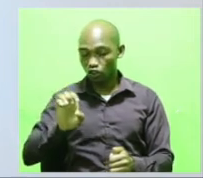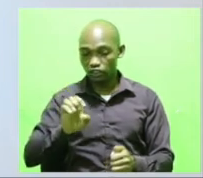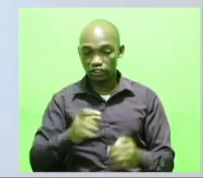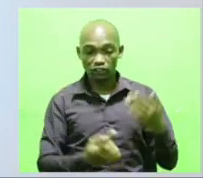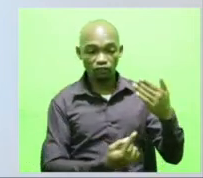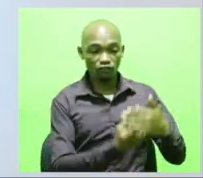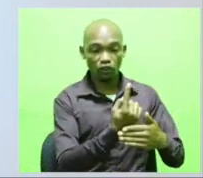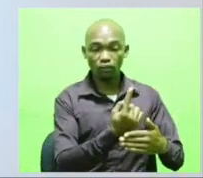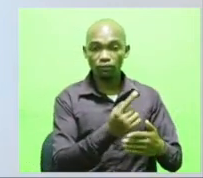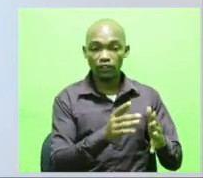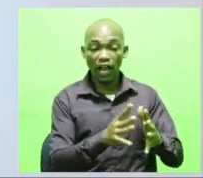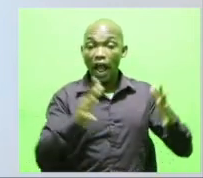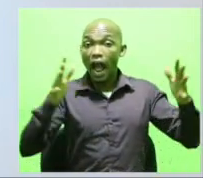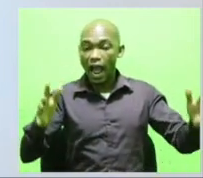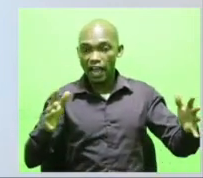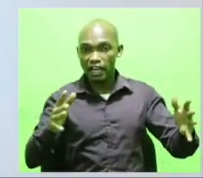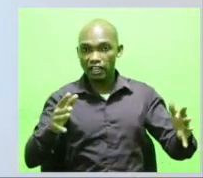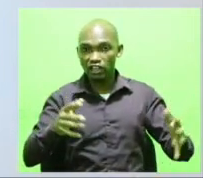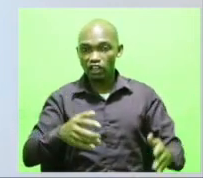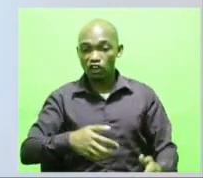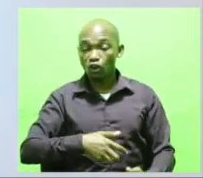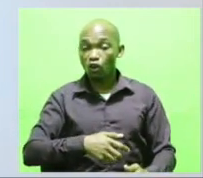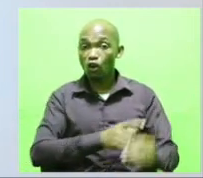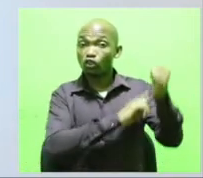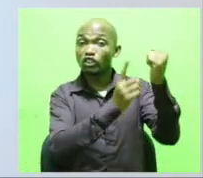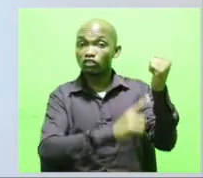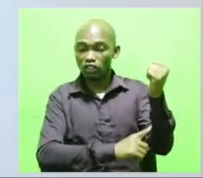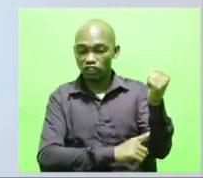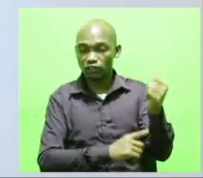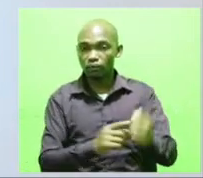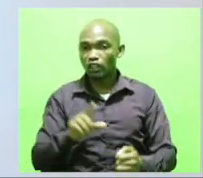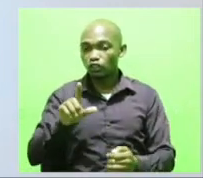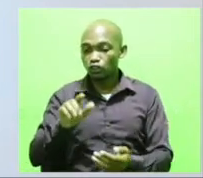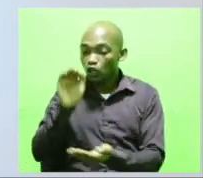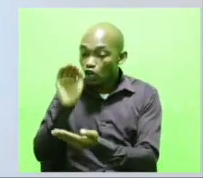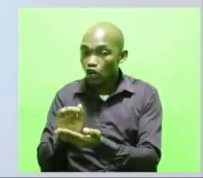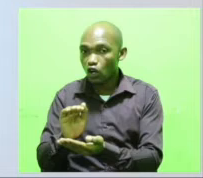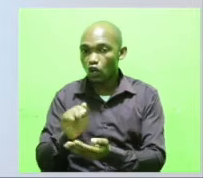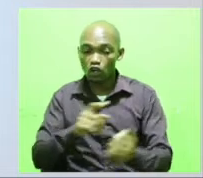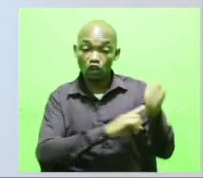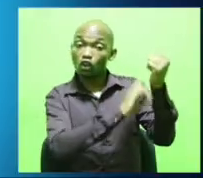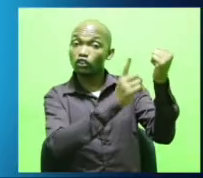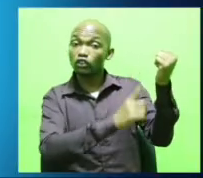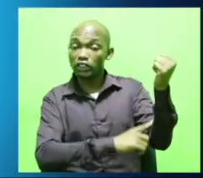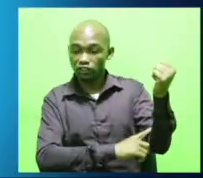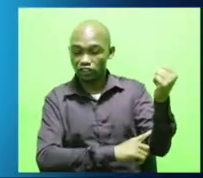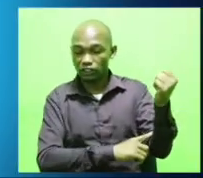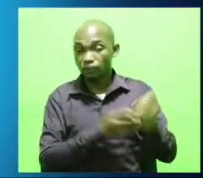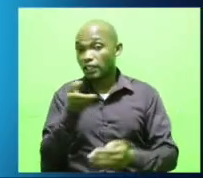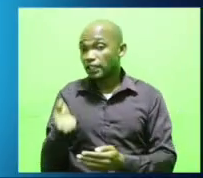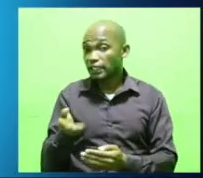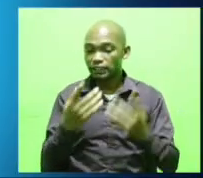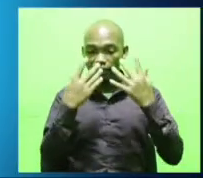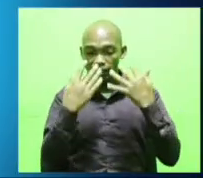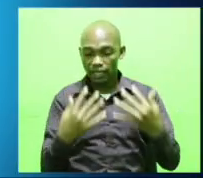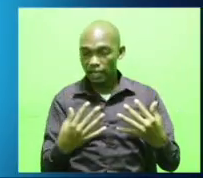molecules from a region of high concentration to a region of low concentration. This